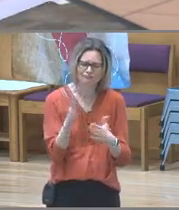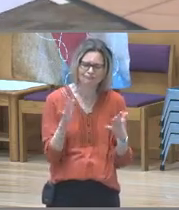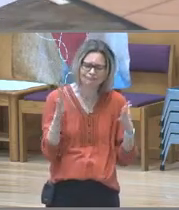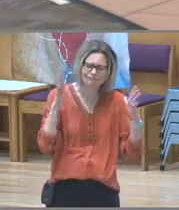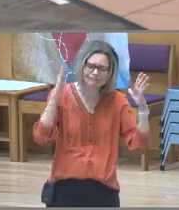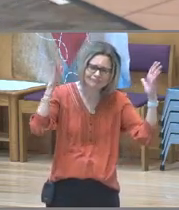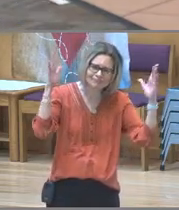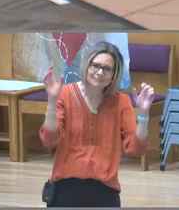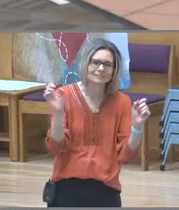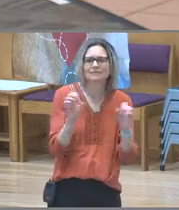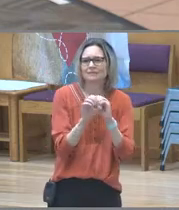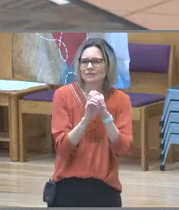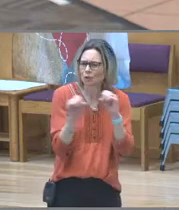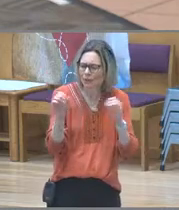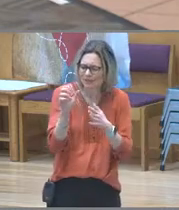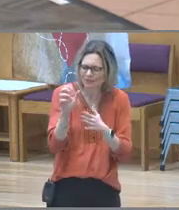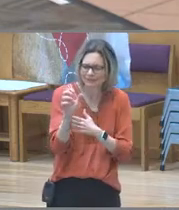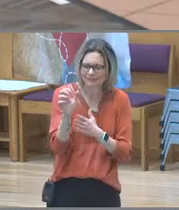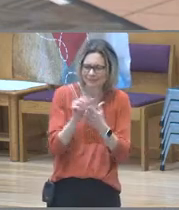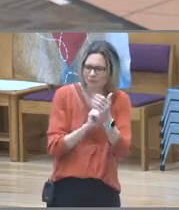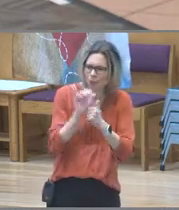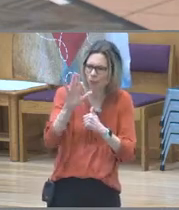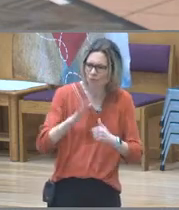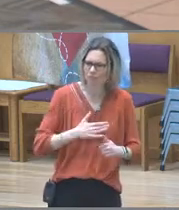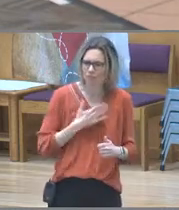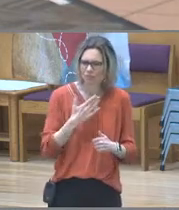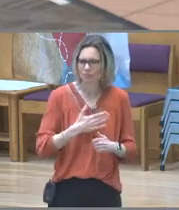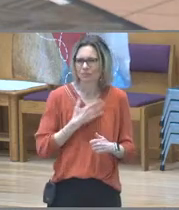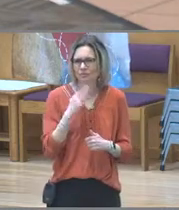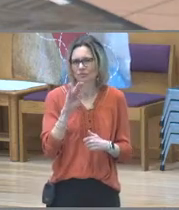will take away your joy from you.